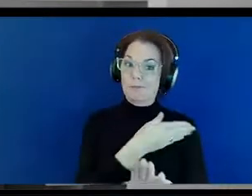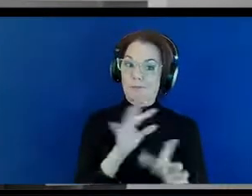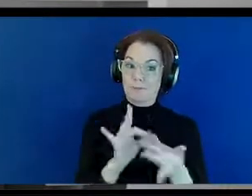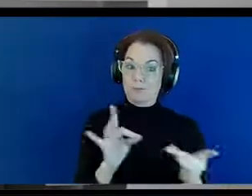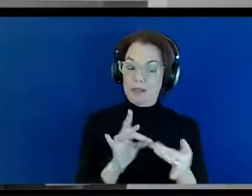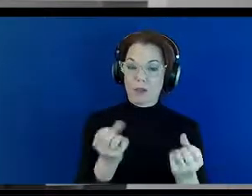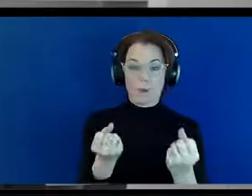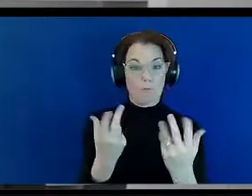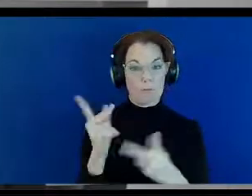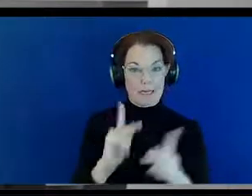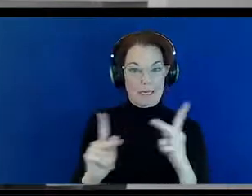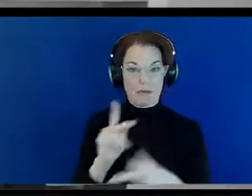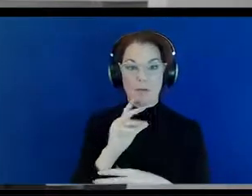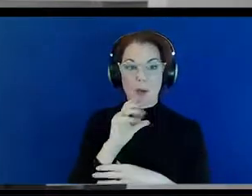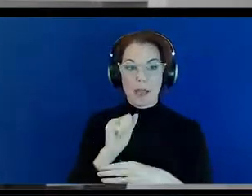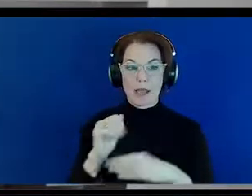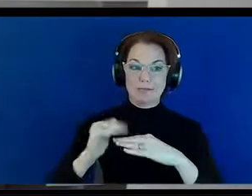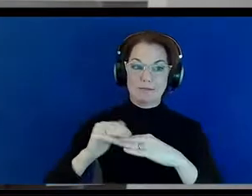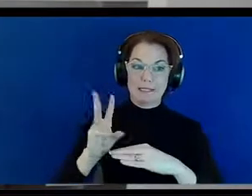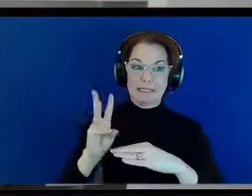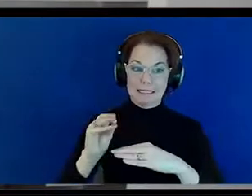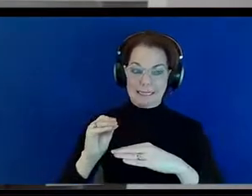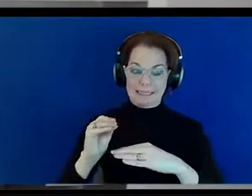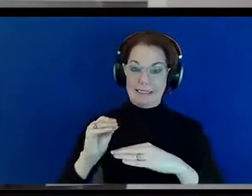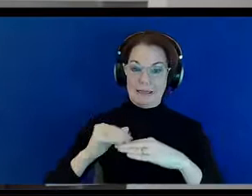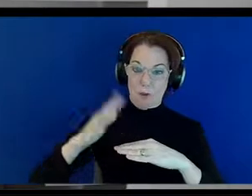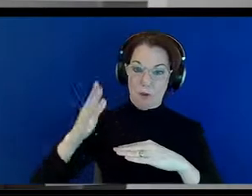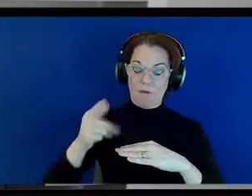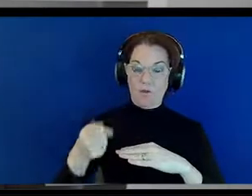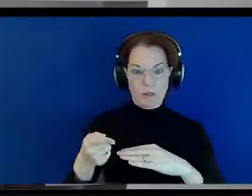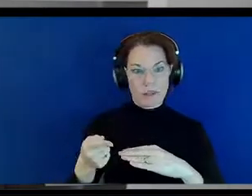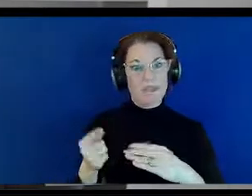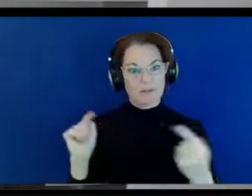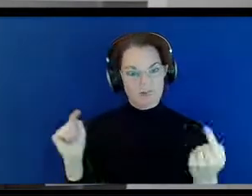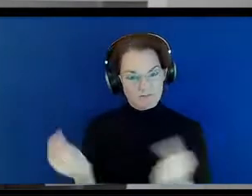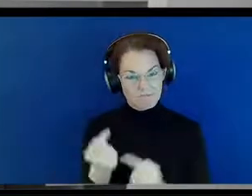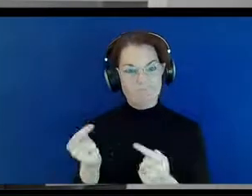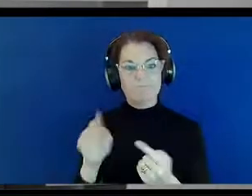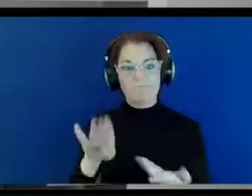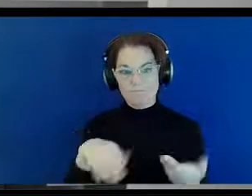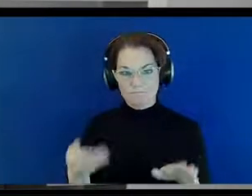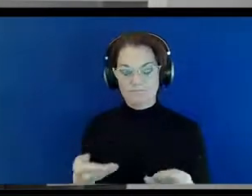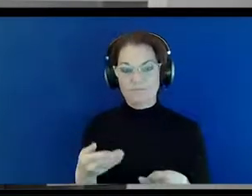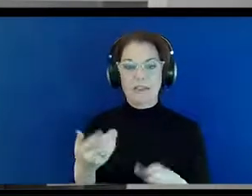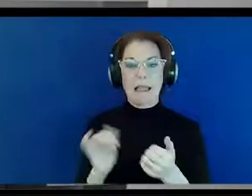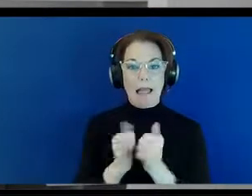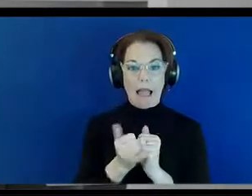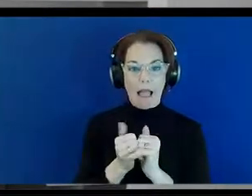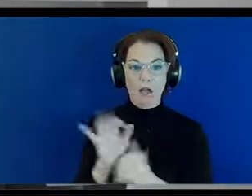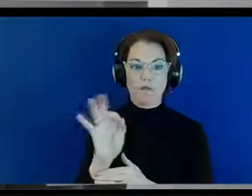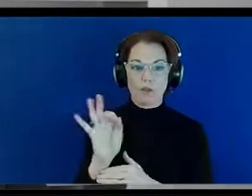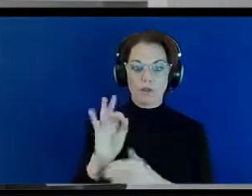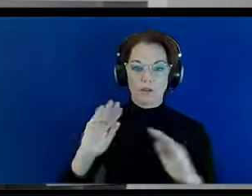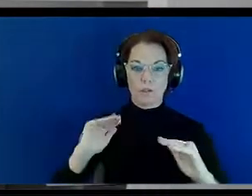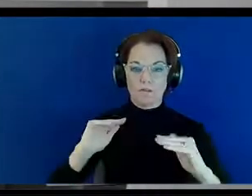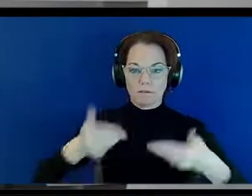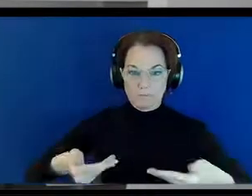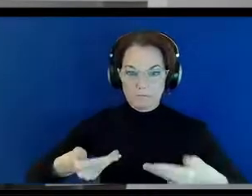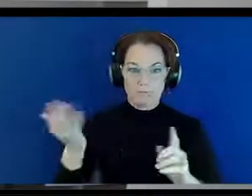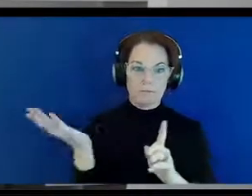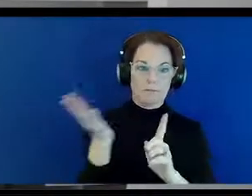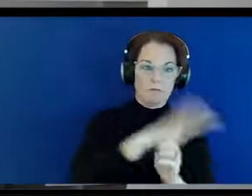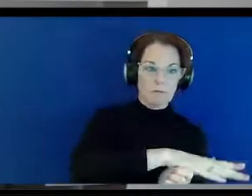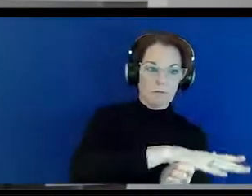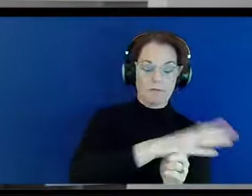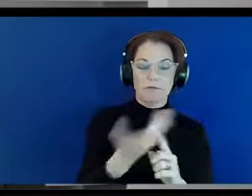too many people age 60 and over also fatally are injured by falling furniture and appliances. From